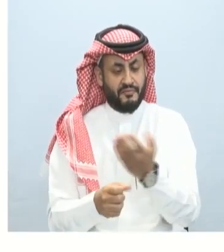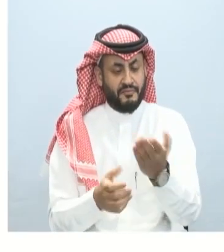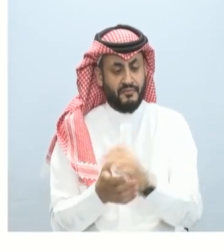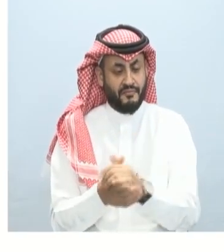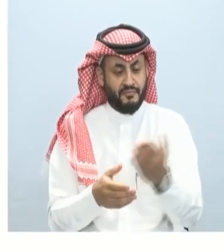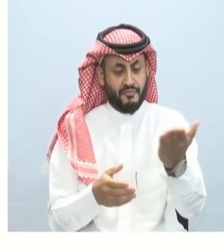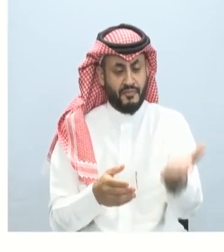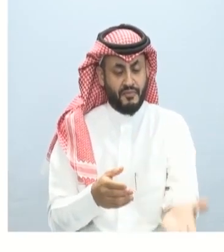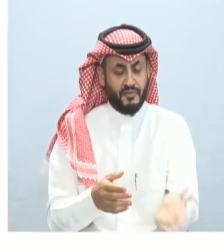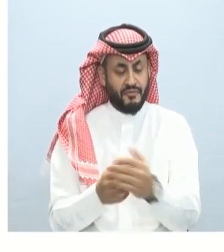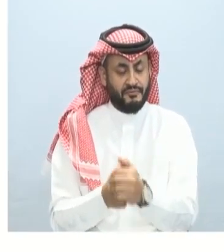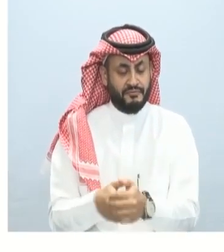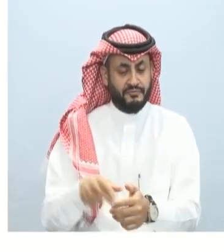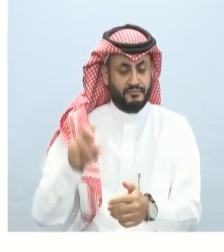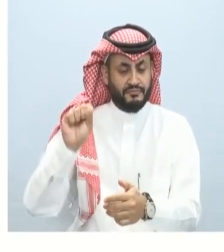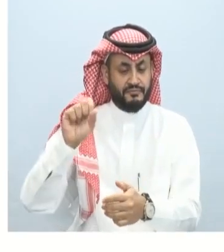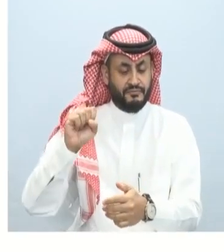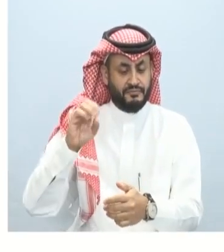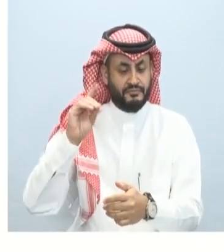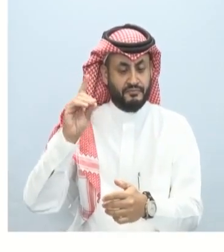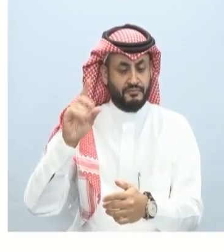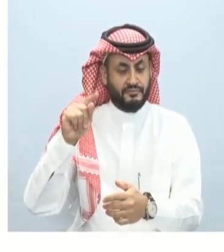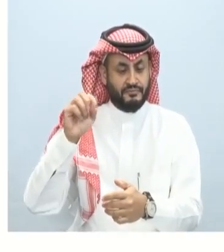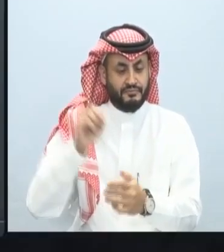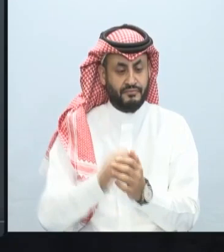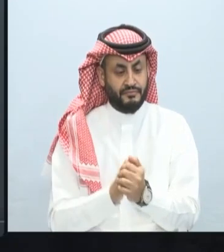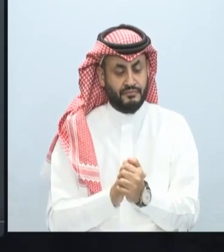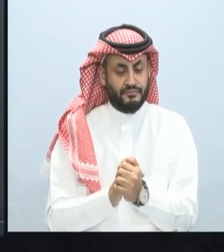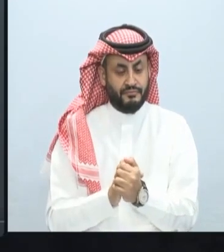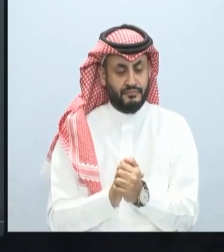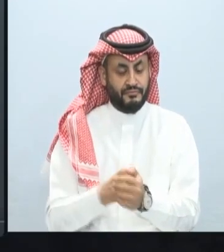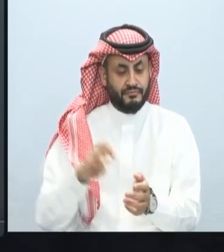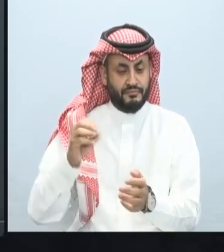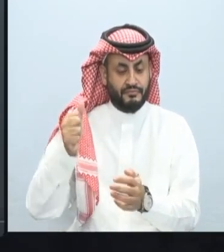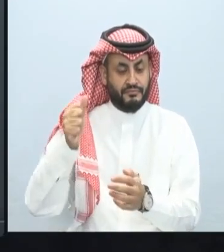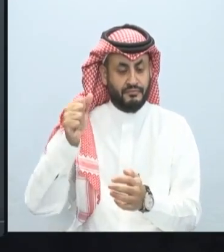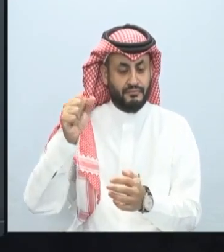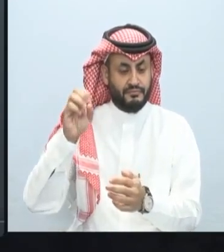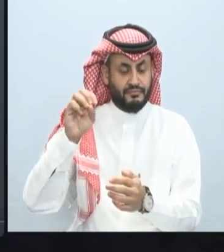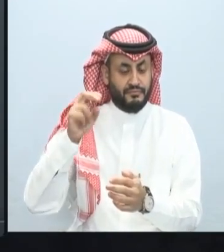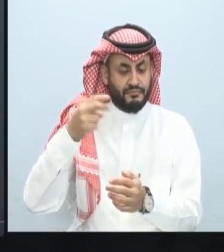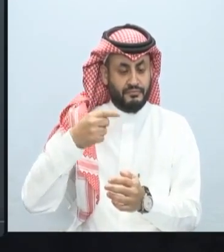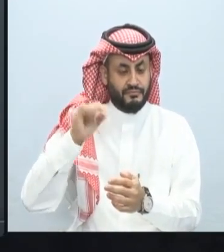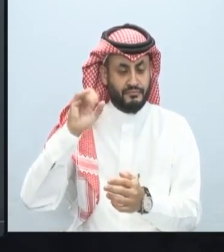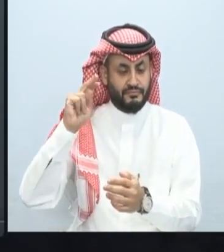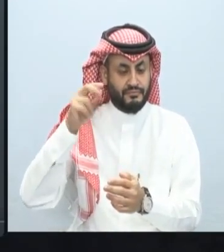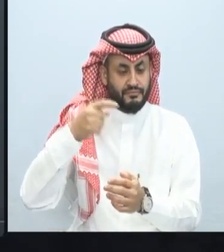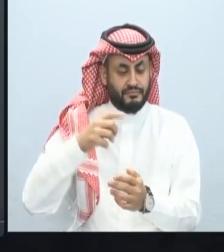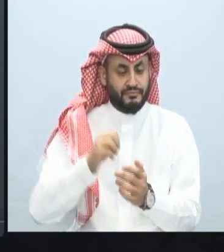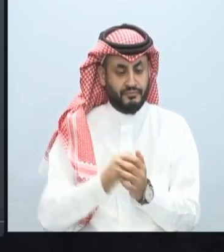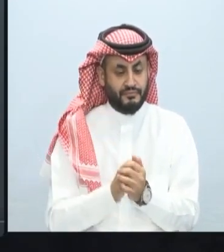you can use used to. Was or were going to, but since we are talking about Asma here, we are going to use was going to,